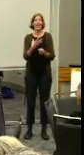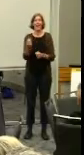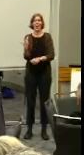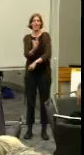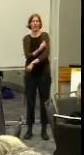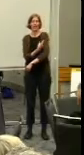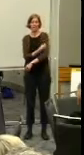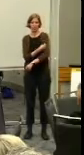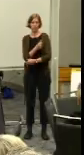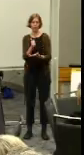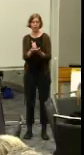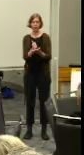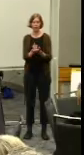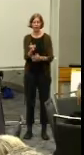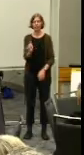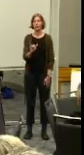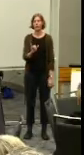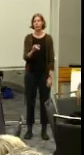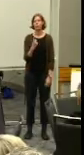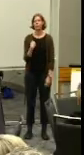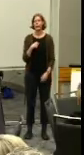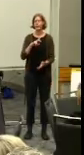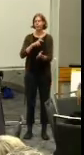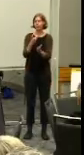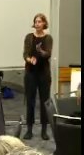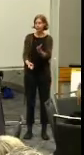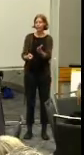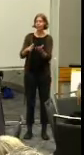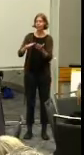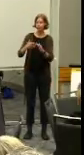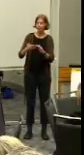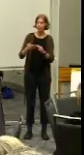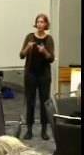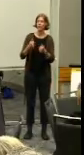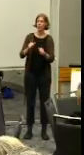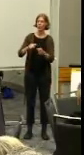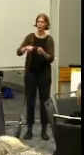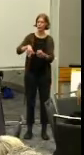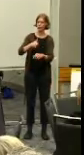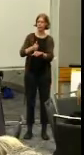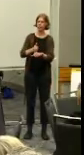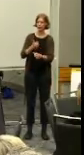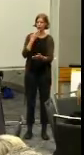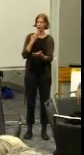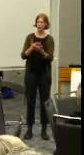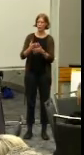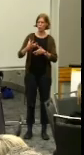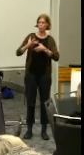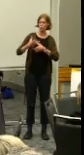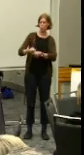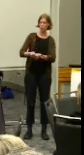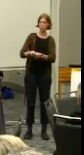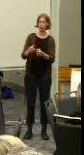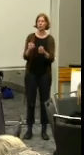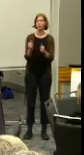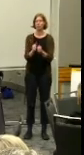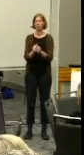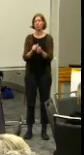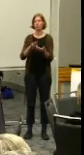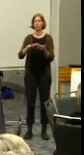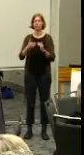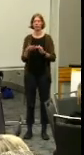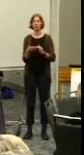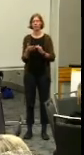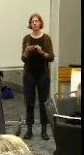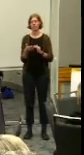really delving into the community, really help as an organisation build the trust for the community as to what we're doing. And so that really sort of lent